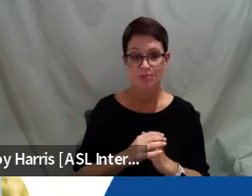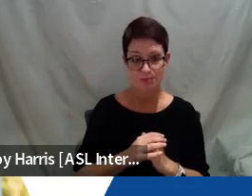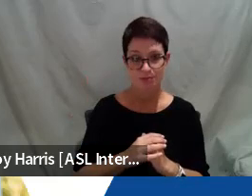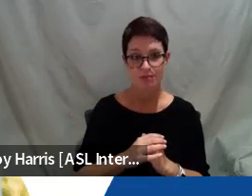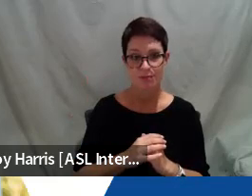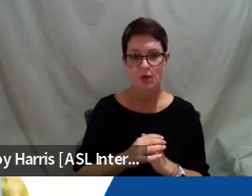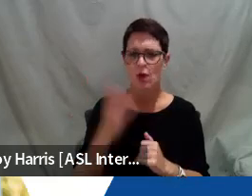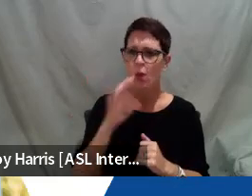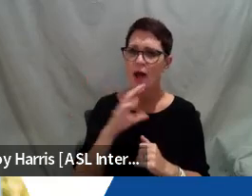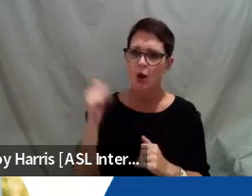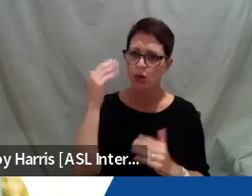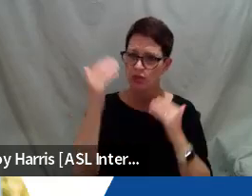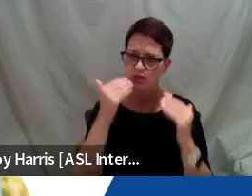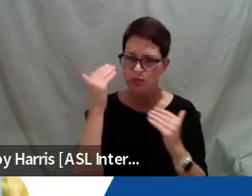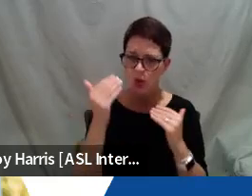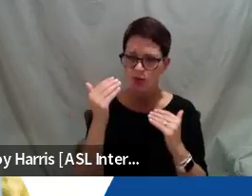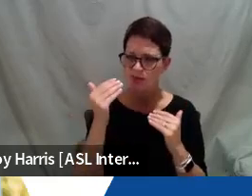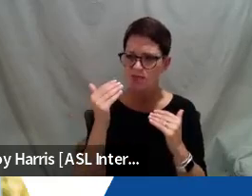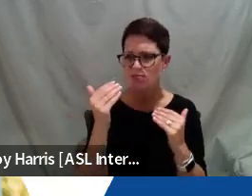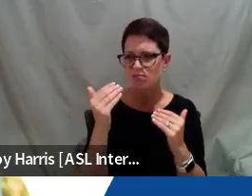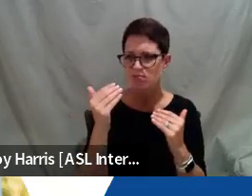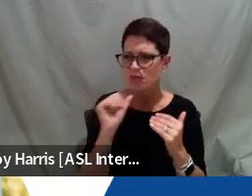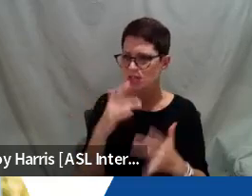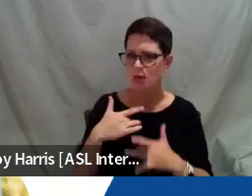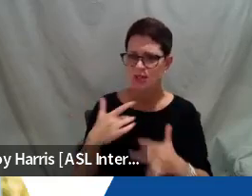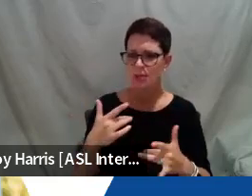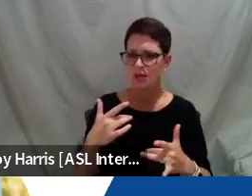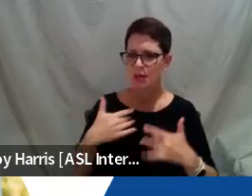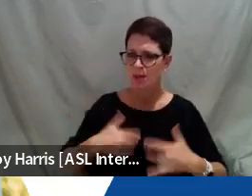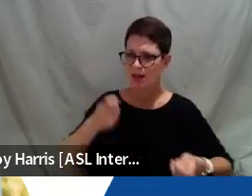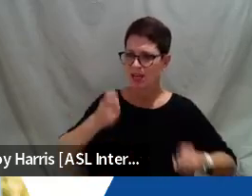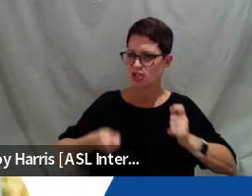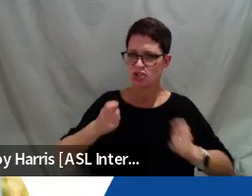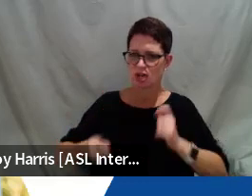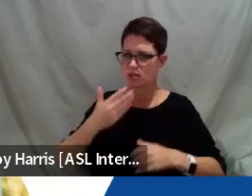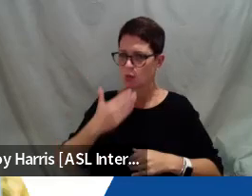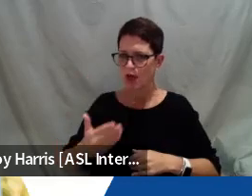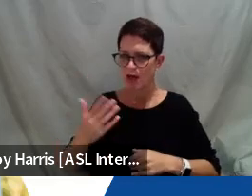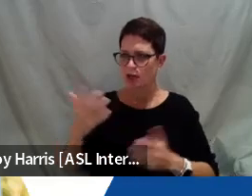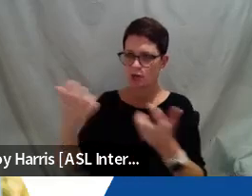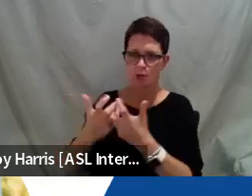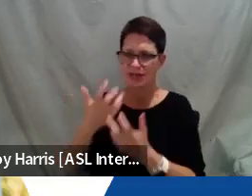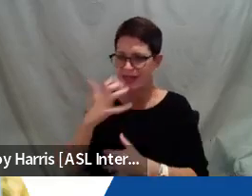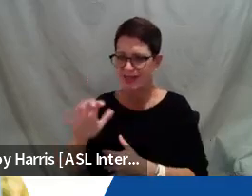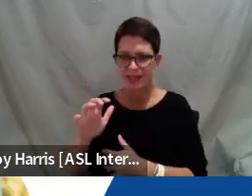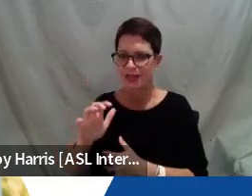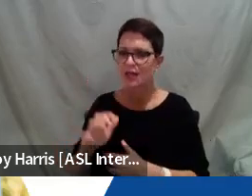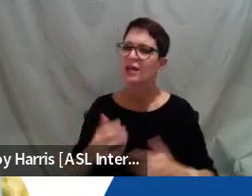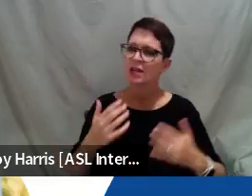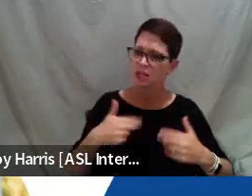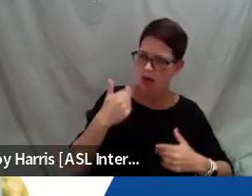because older adults don't typically adjust as well as young people to sudden changes in